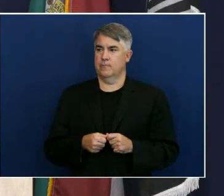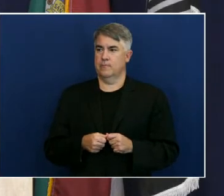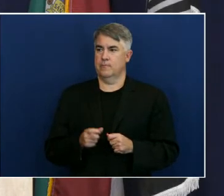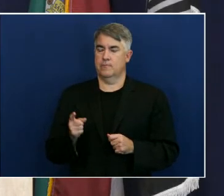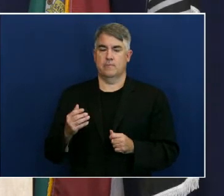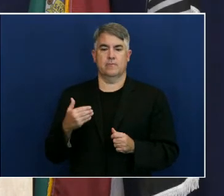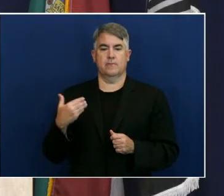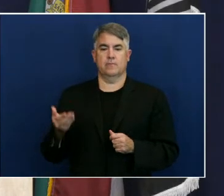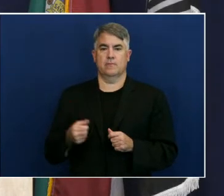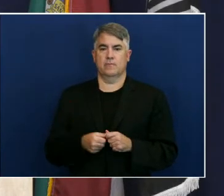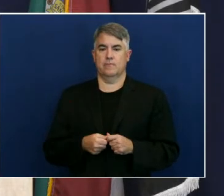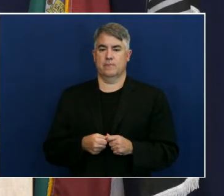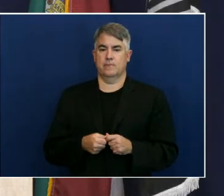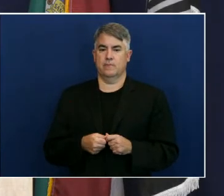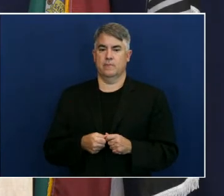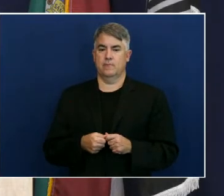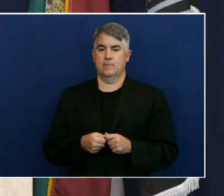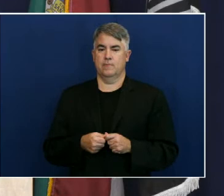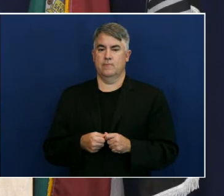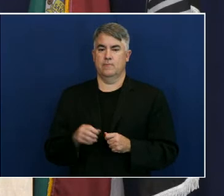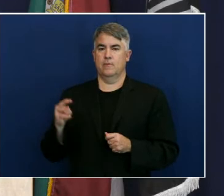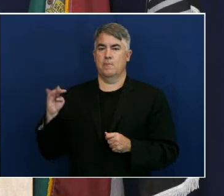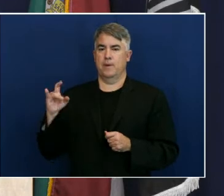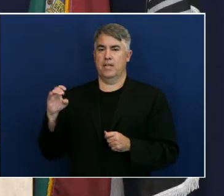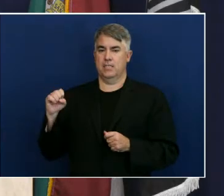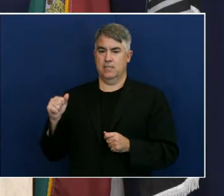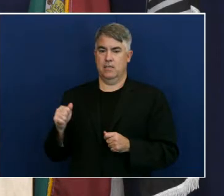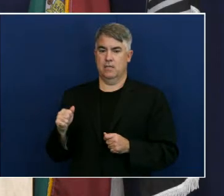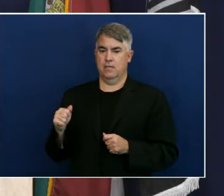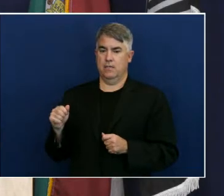This question is from Melissa Adan with NBC7.